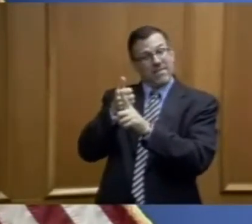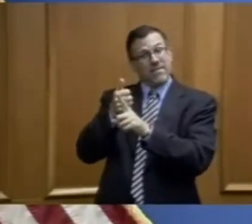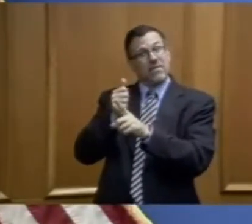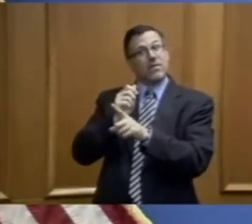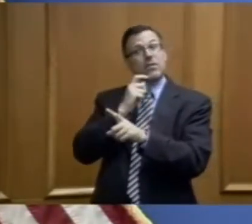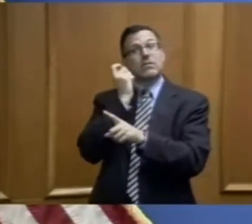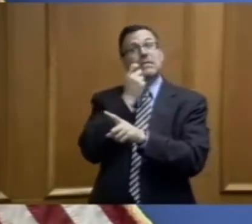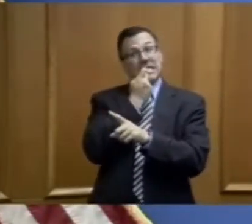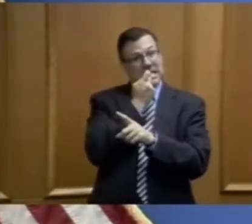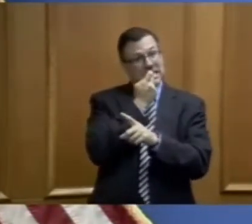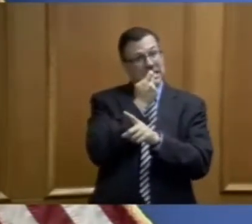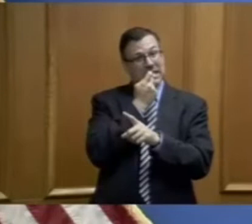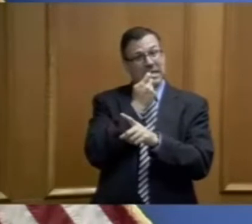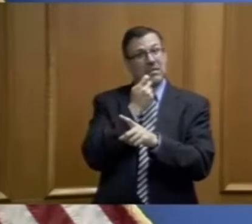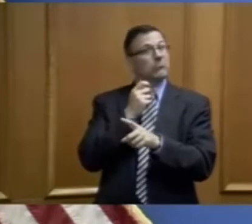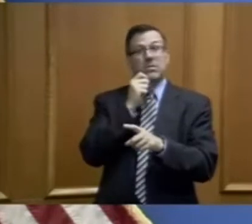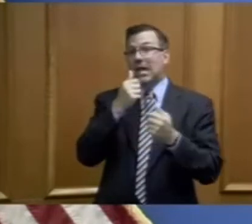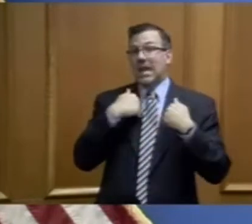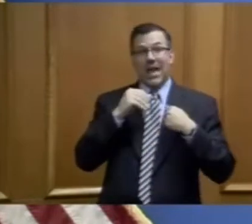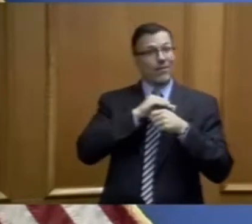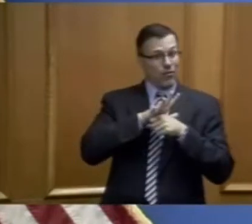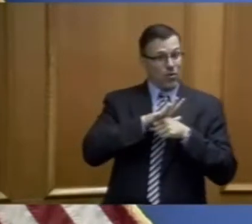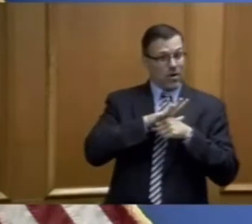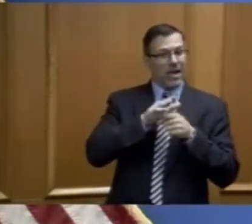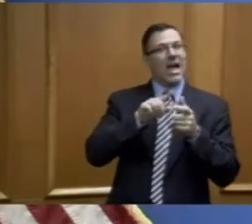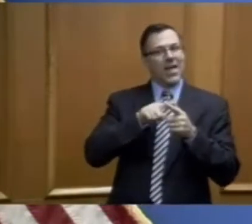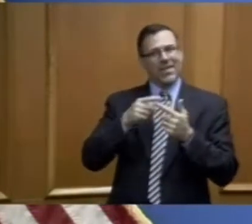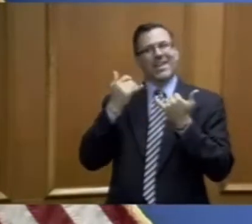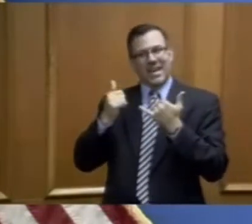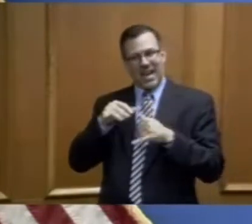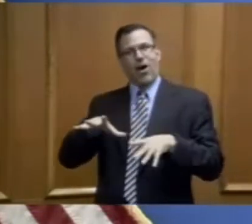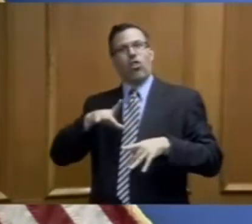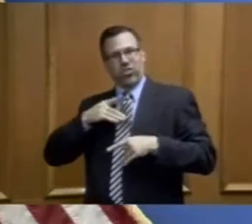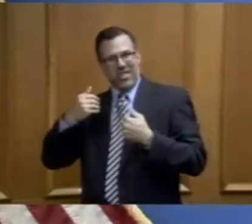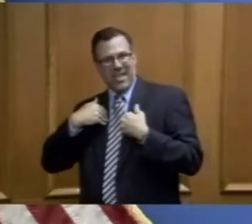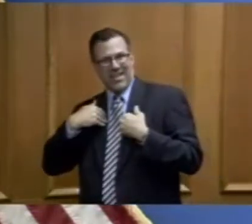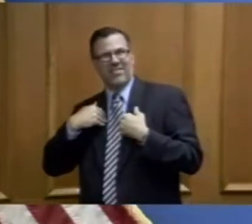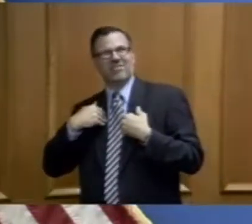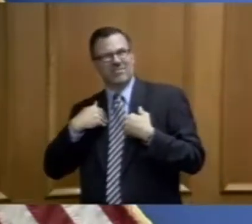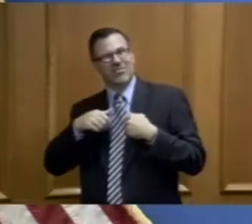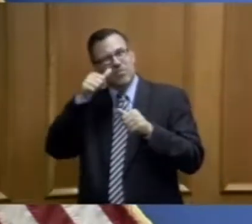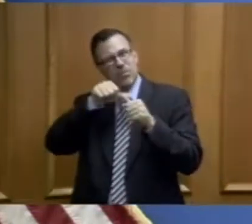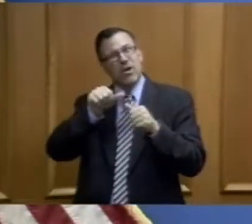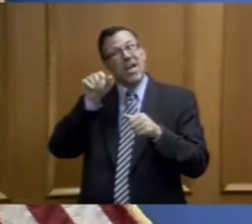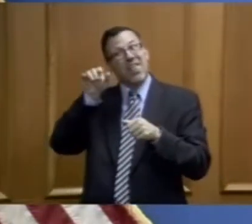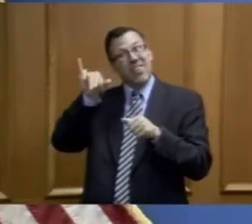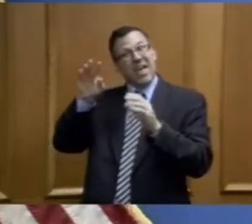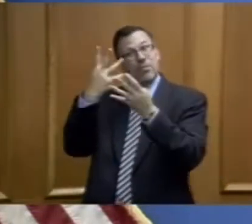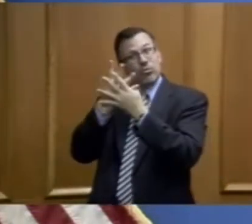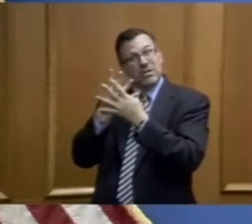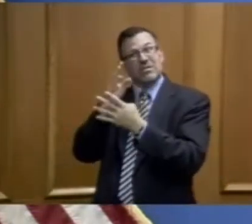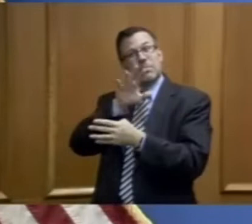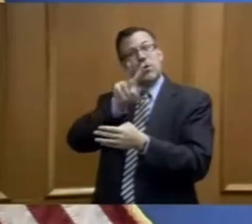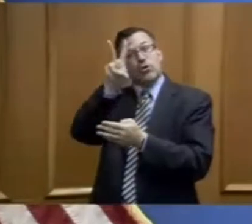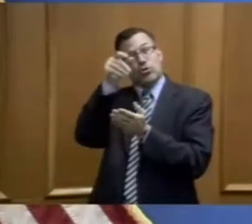did the mass testing there in mid-May. As a reminder, there are about 2,000 inmates there, and